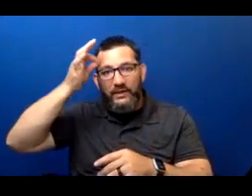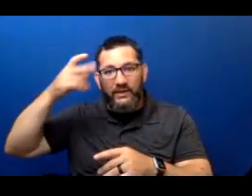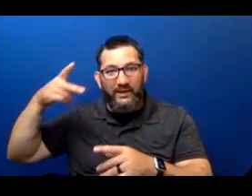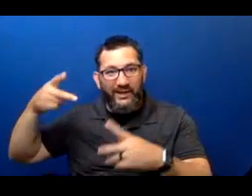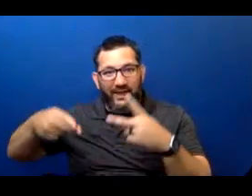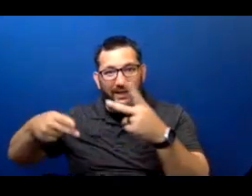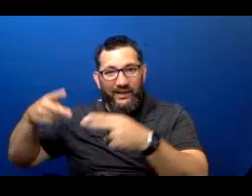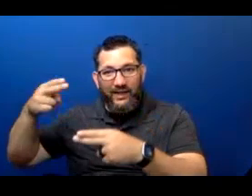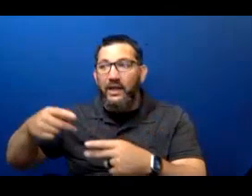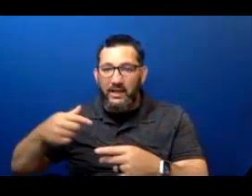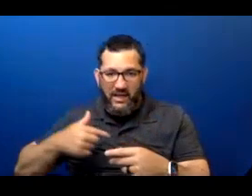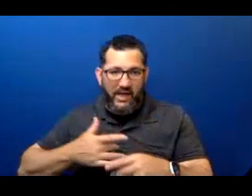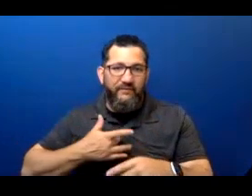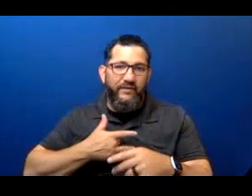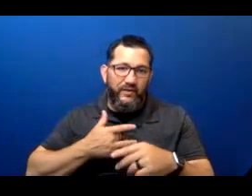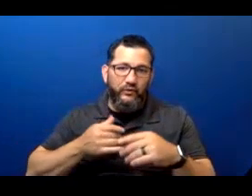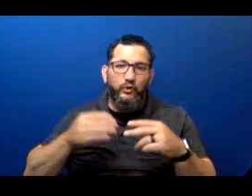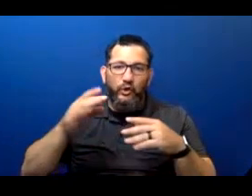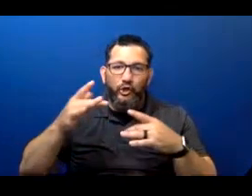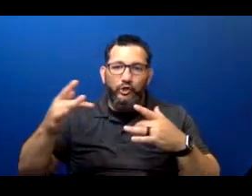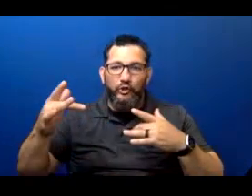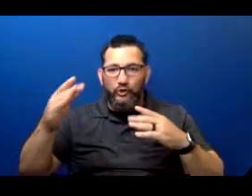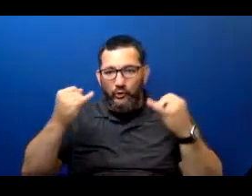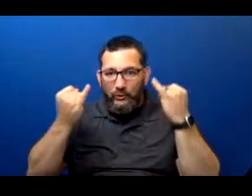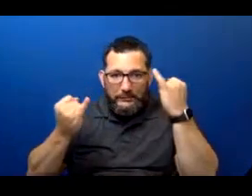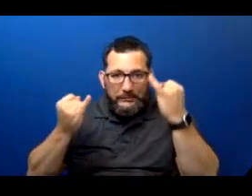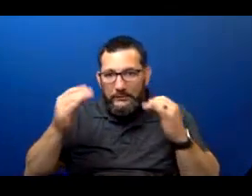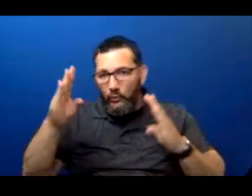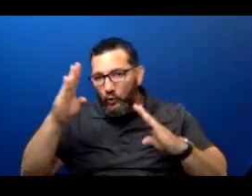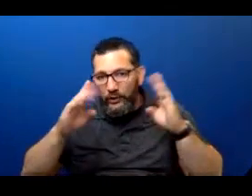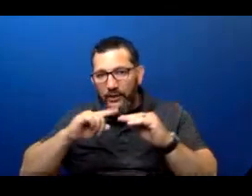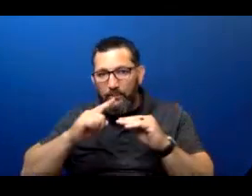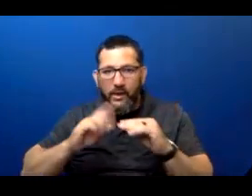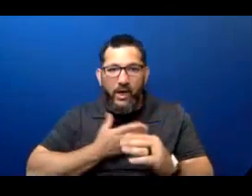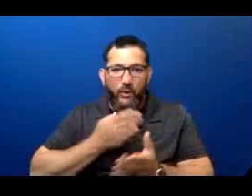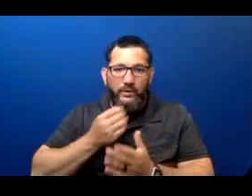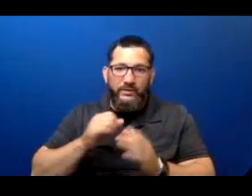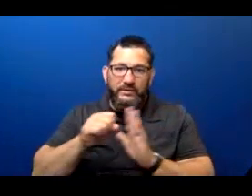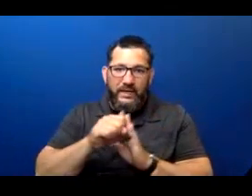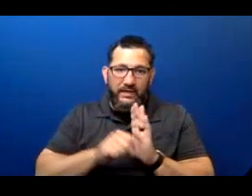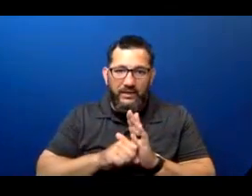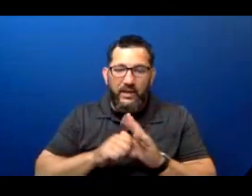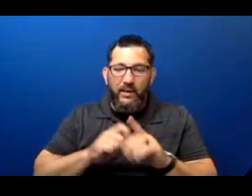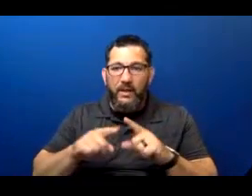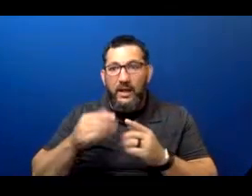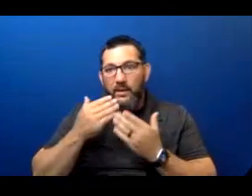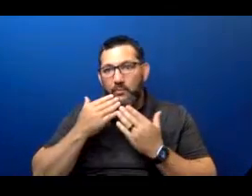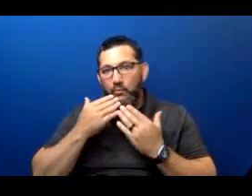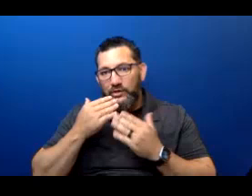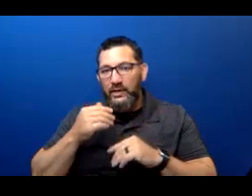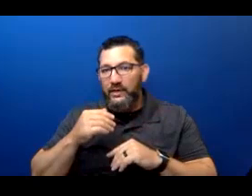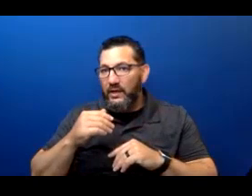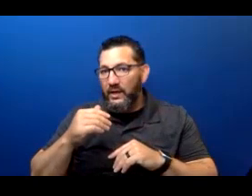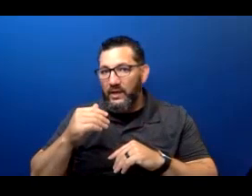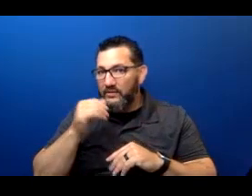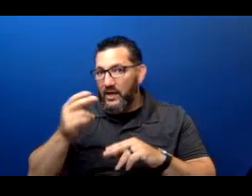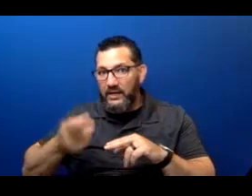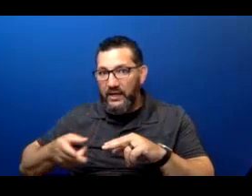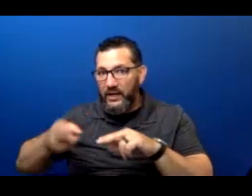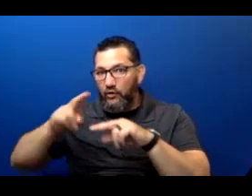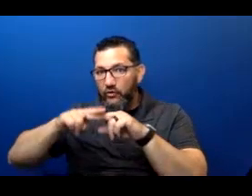little worried about what this was going to look like for our state. And I appreciate that, even though there's not been an